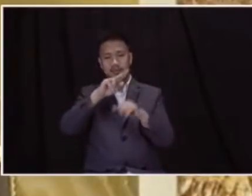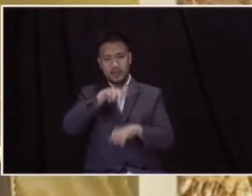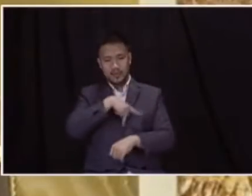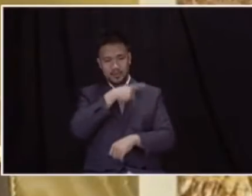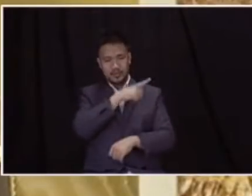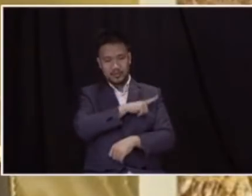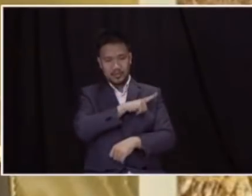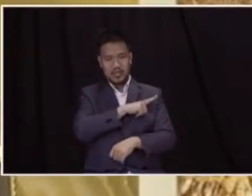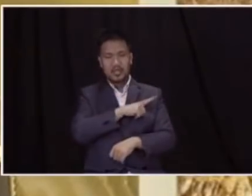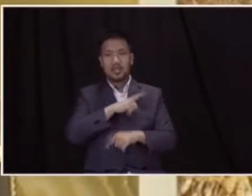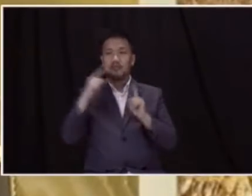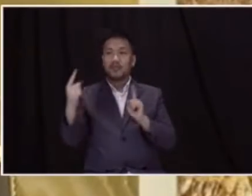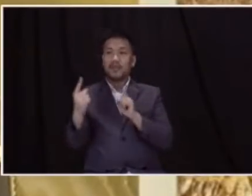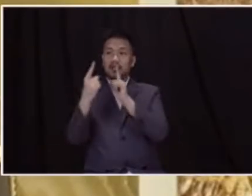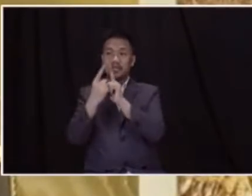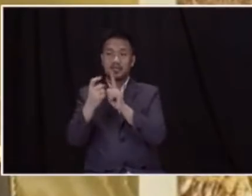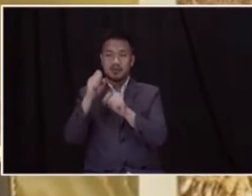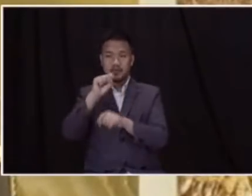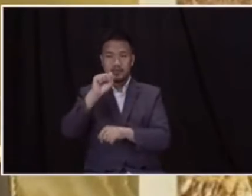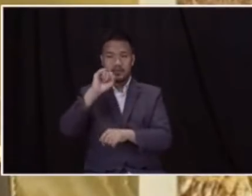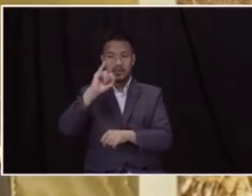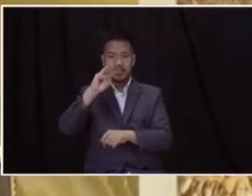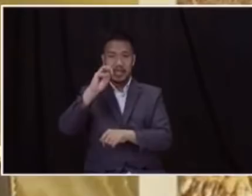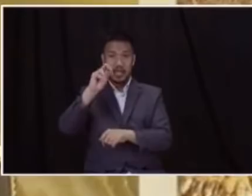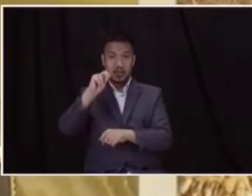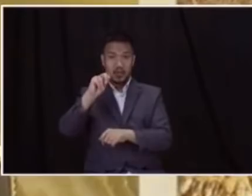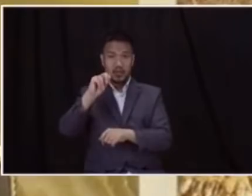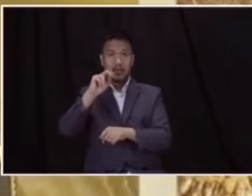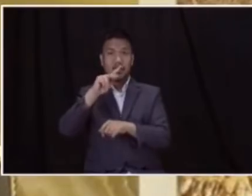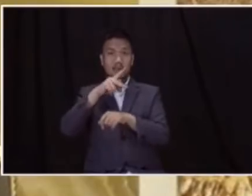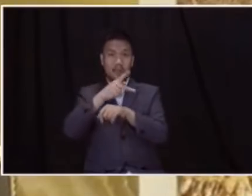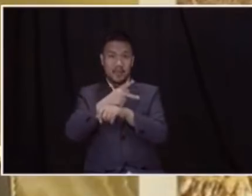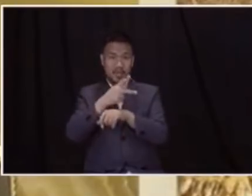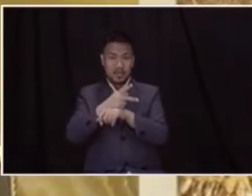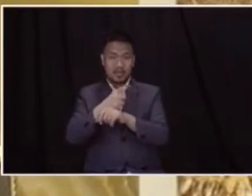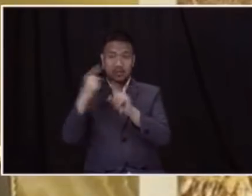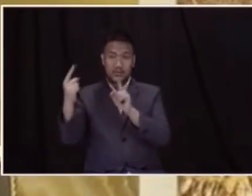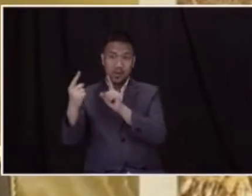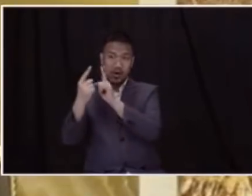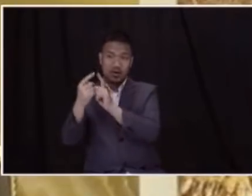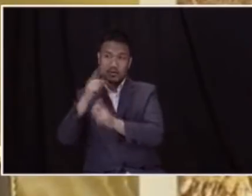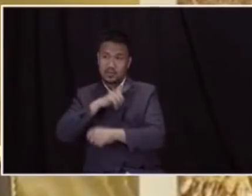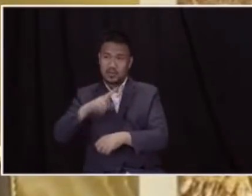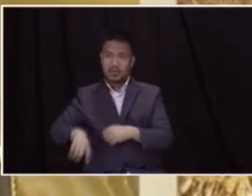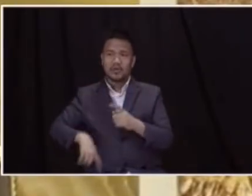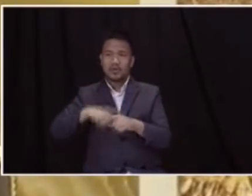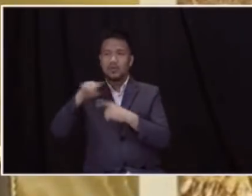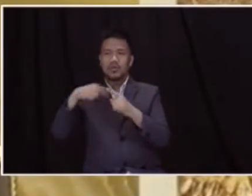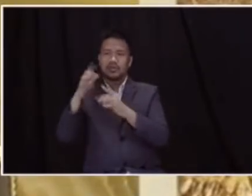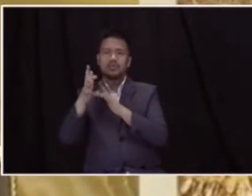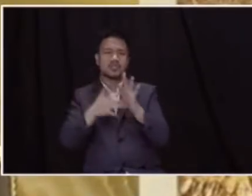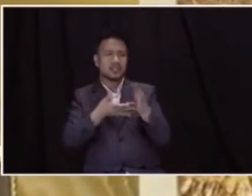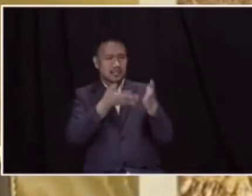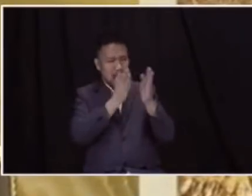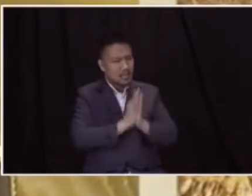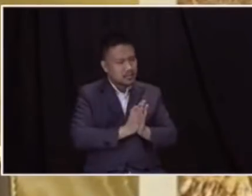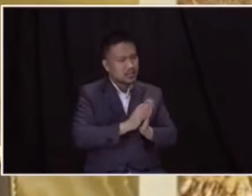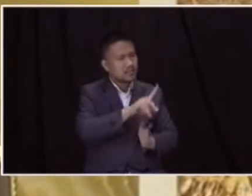of Simon Peter with the Lord, when Jesus asked him 3 times, "Do you love